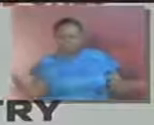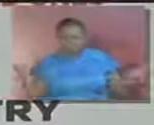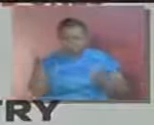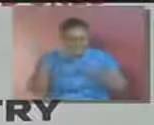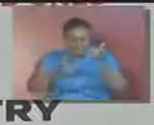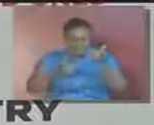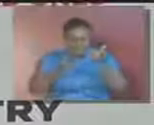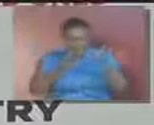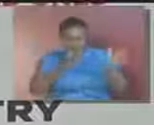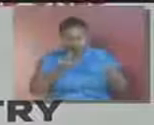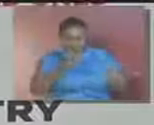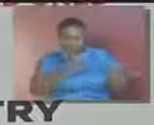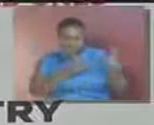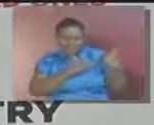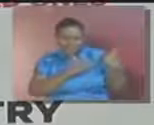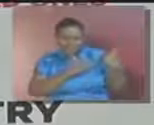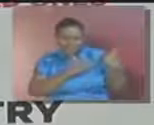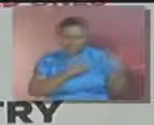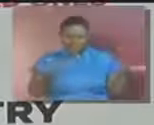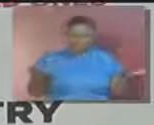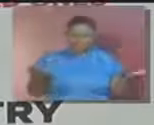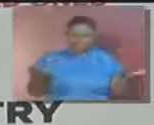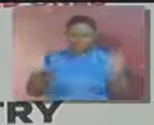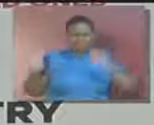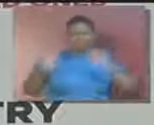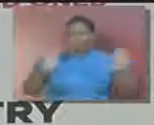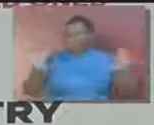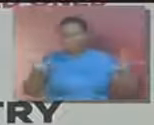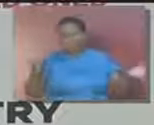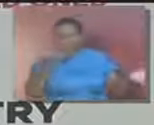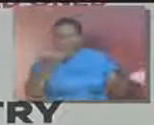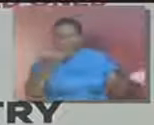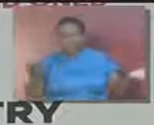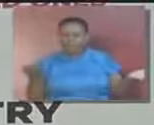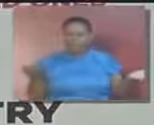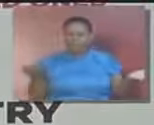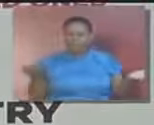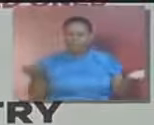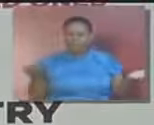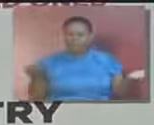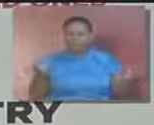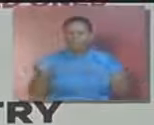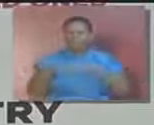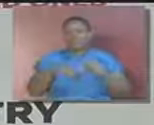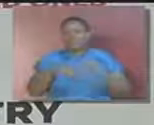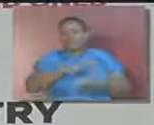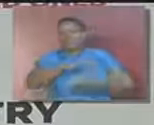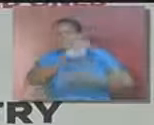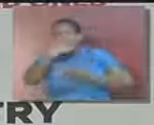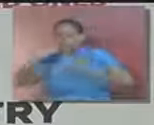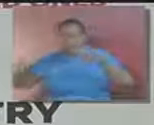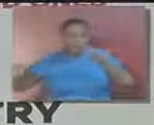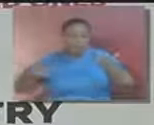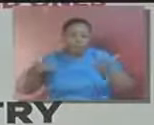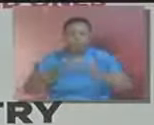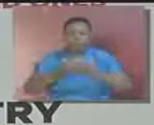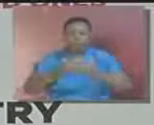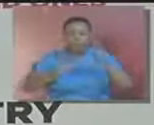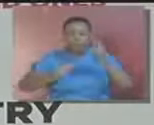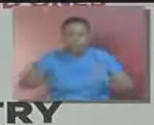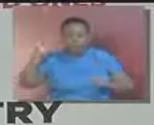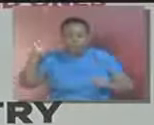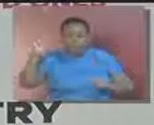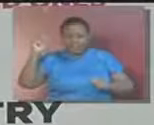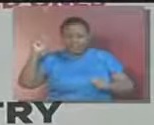personal responsibility, you place the entire socio-economic health fabric of Trinidad and